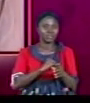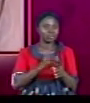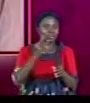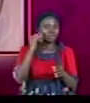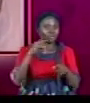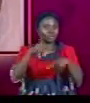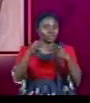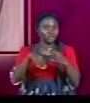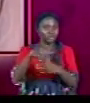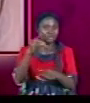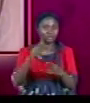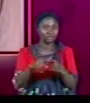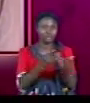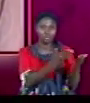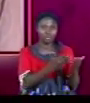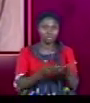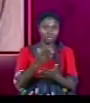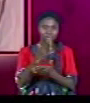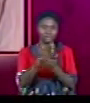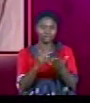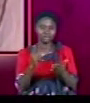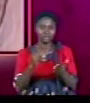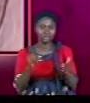Reaching there, I meet a